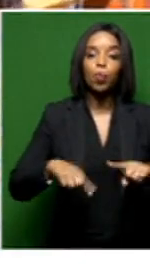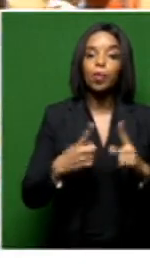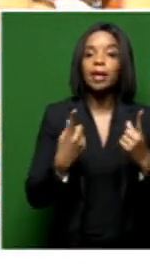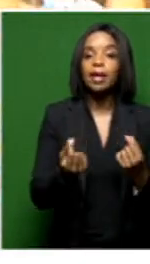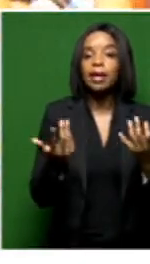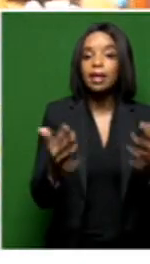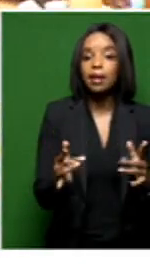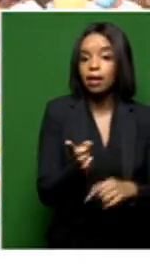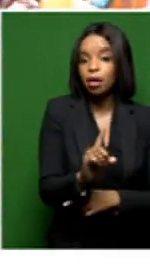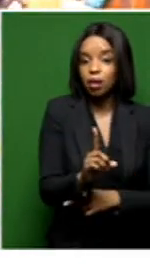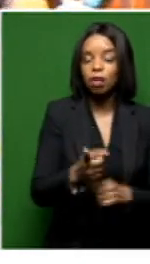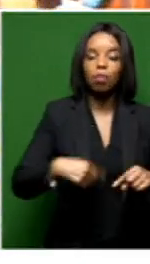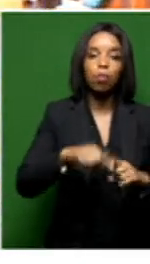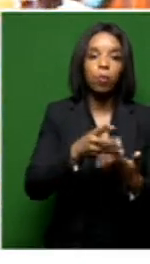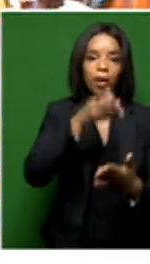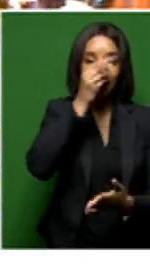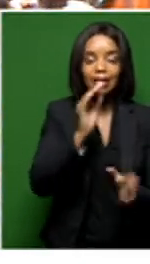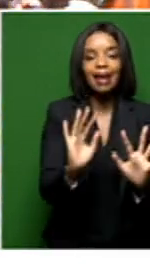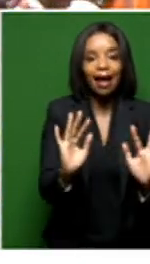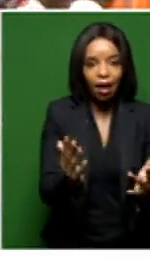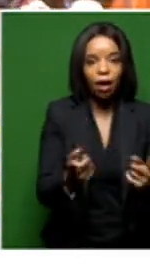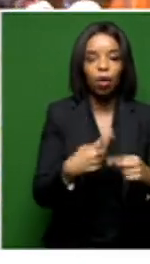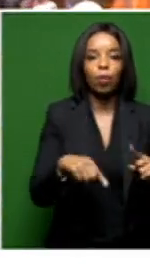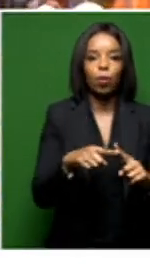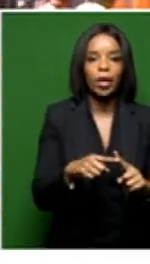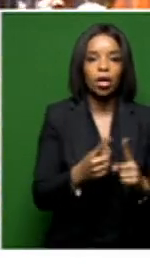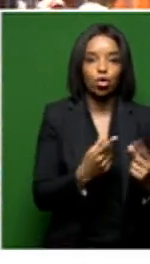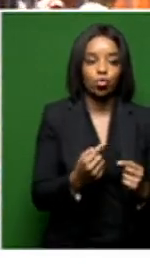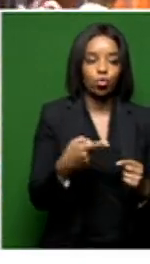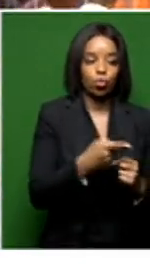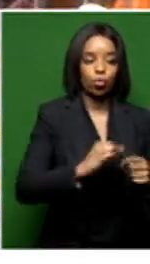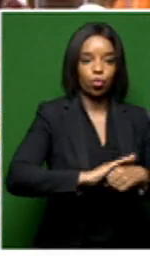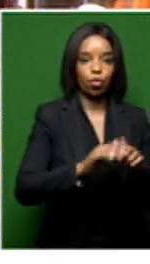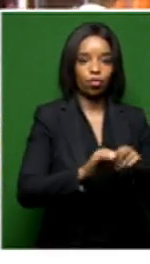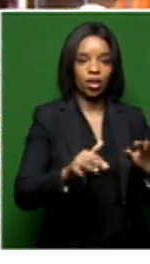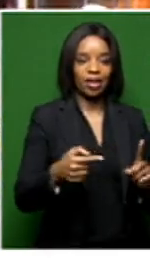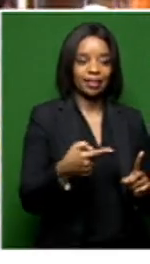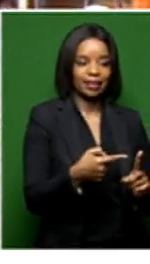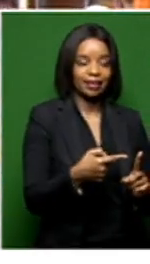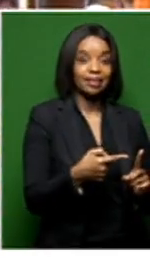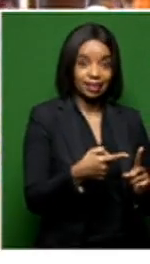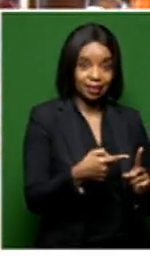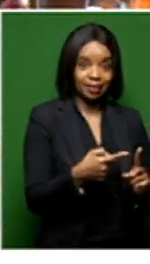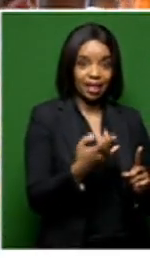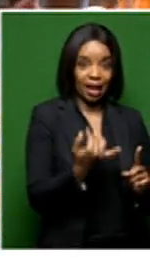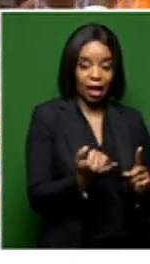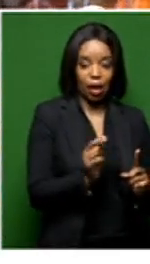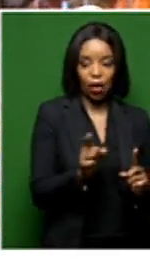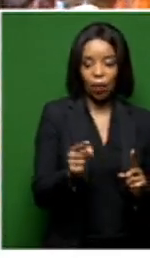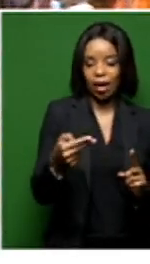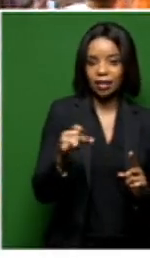is that let's learn from how we tackled COVID-19 pandemic to say every patient who is